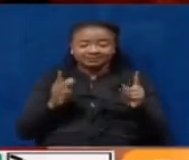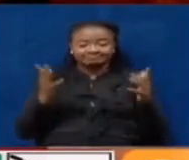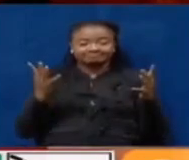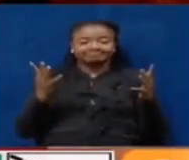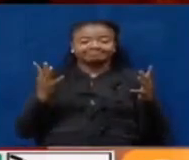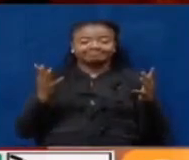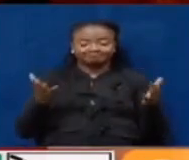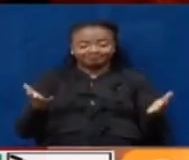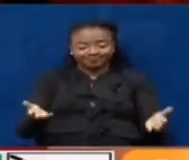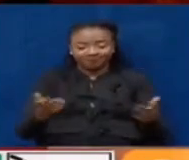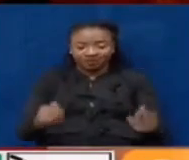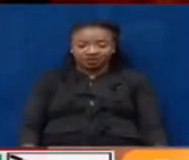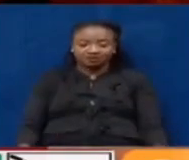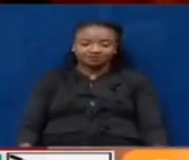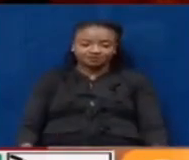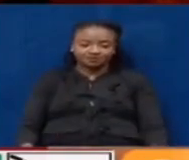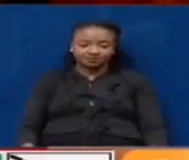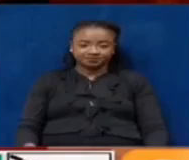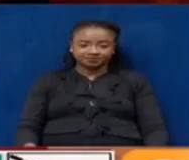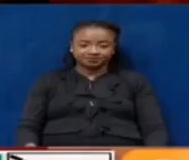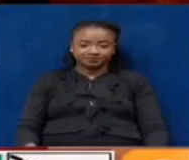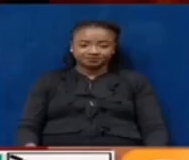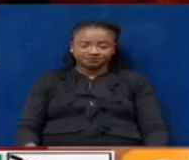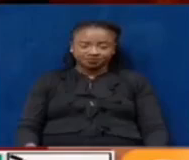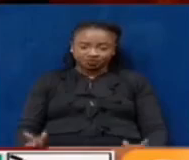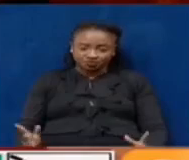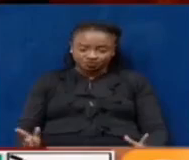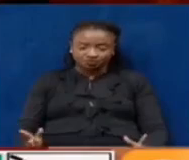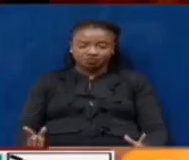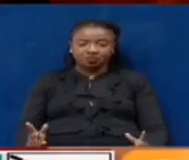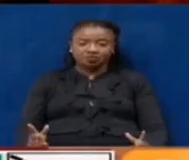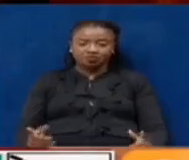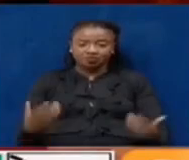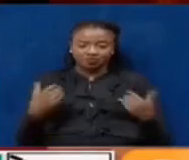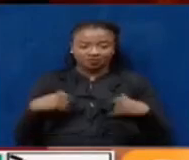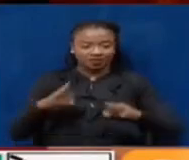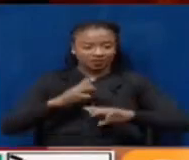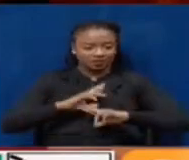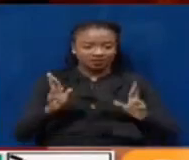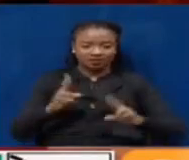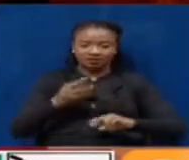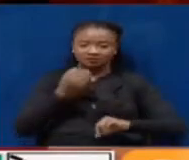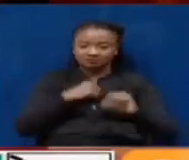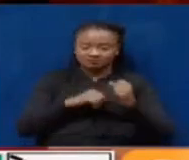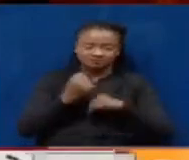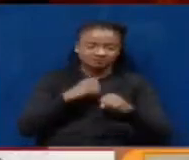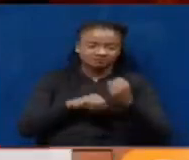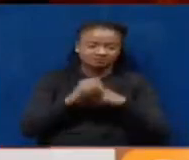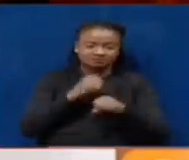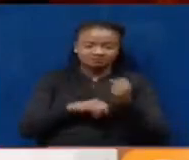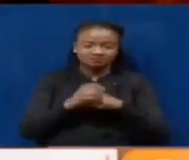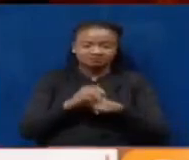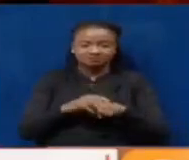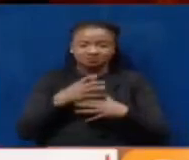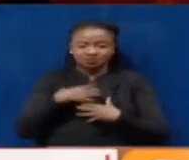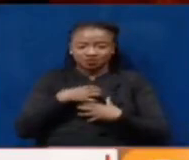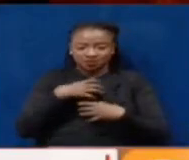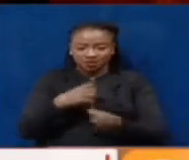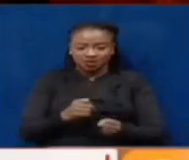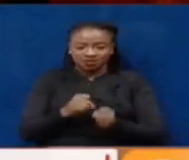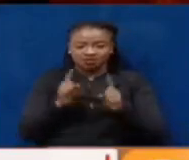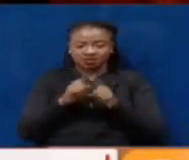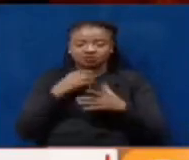where duty calls, I will answer the call with courage and guided by a deep